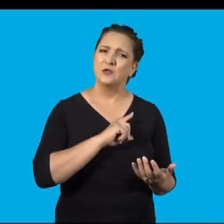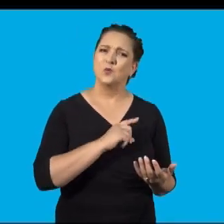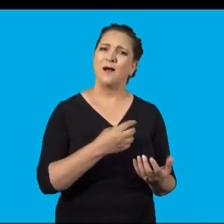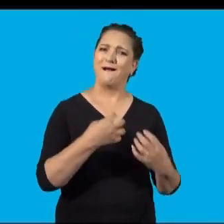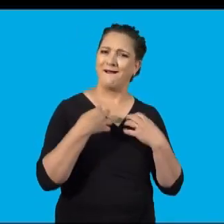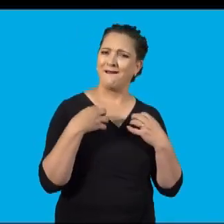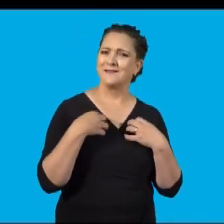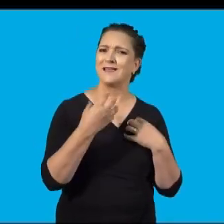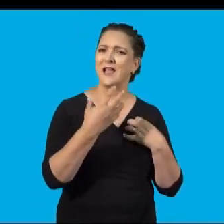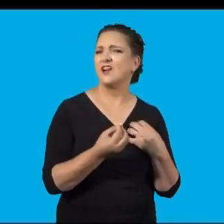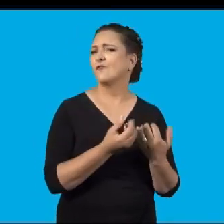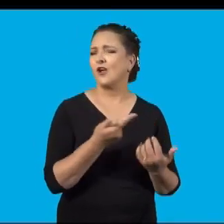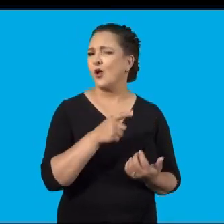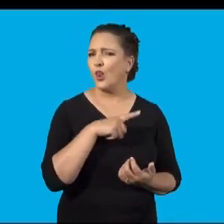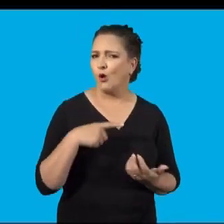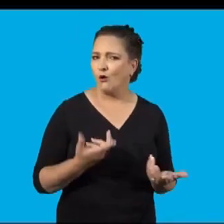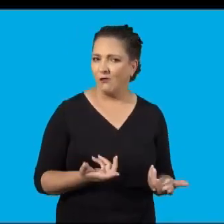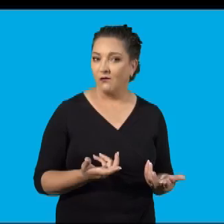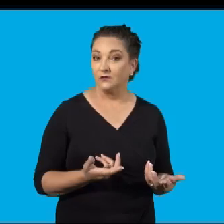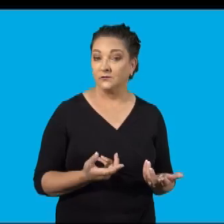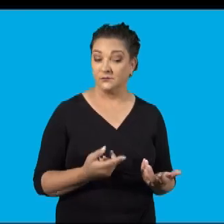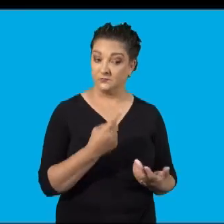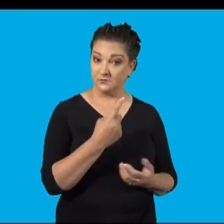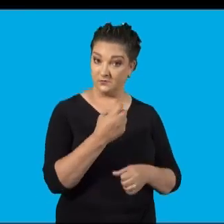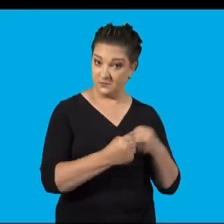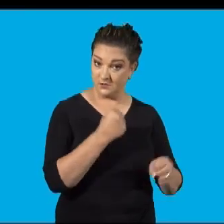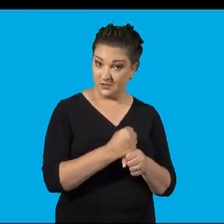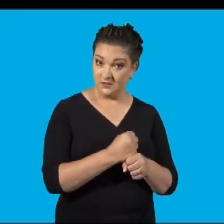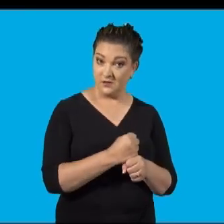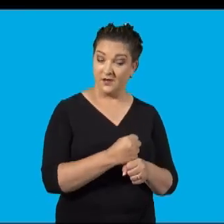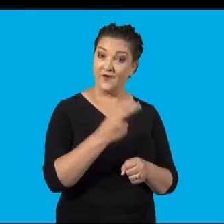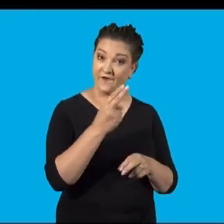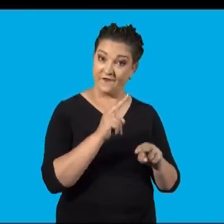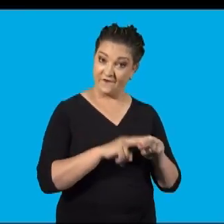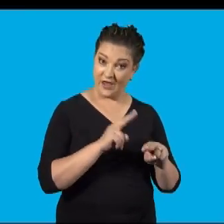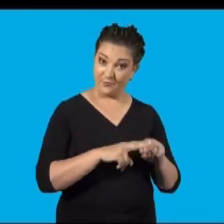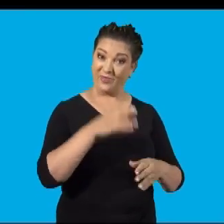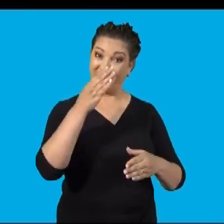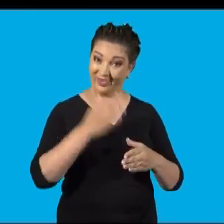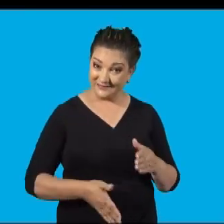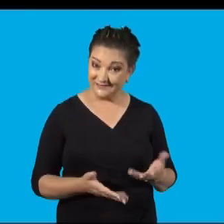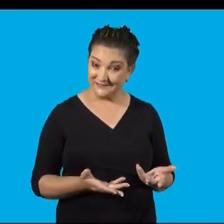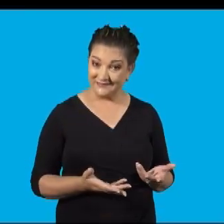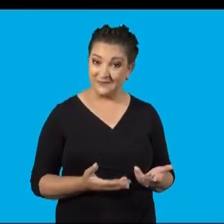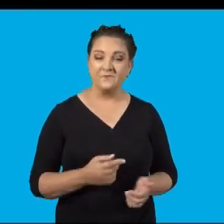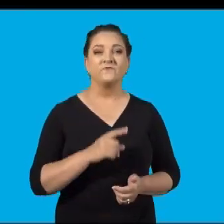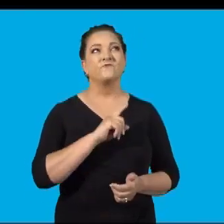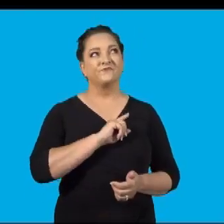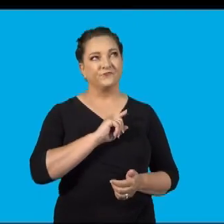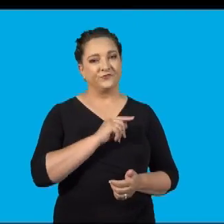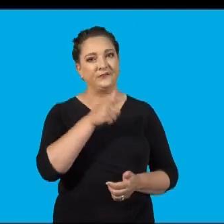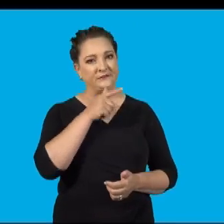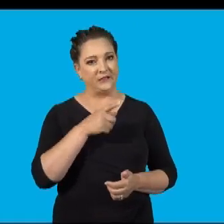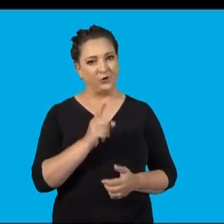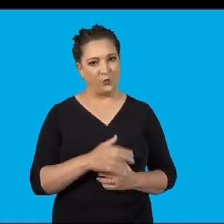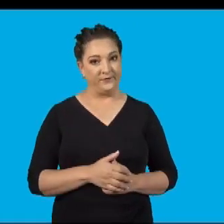I had the asset for. And this financial year is ending in February. So I will